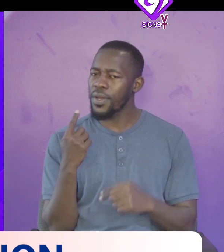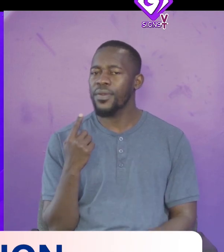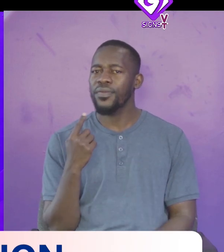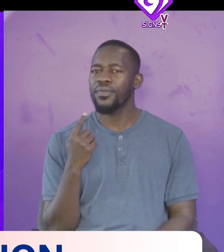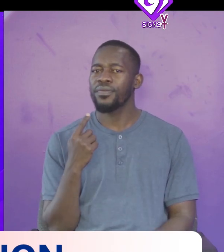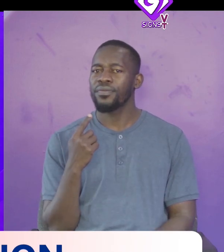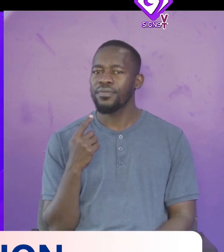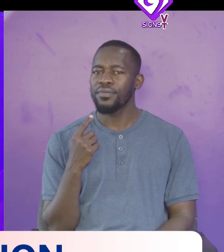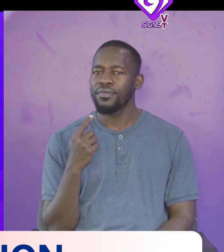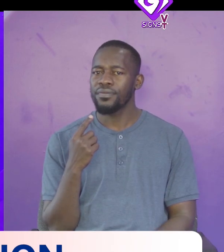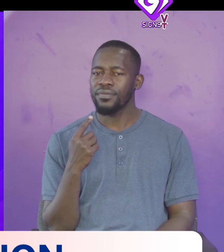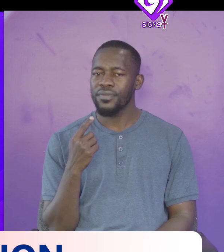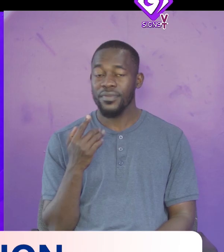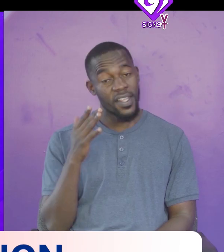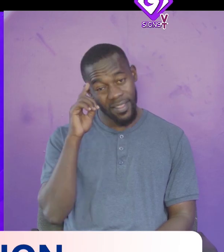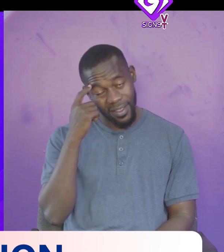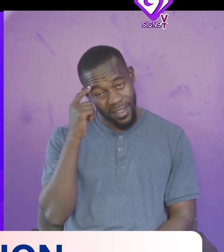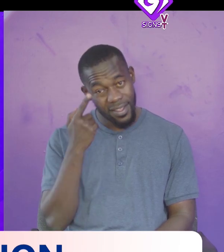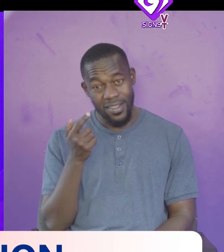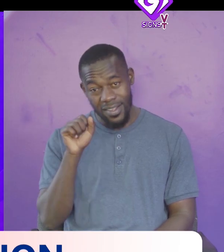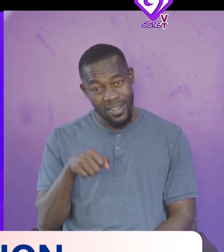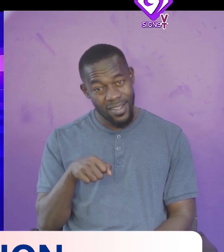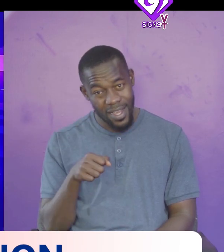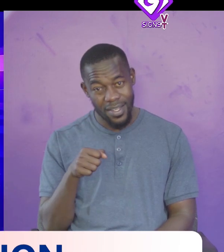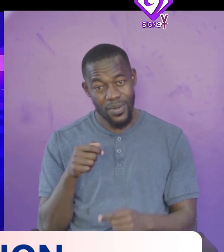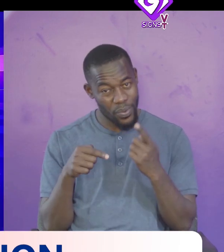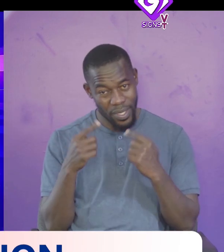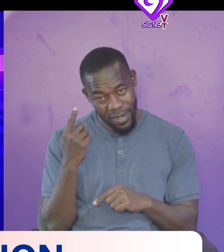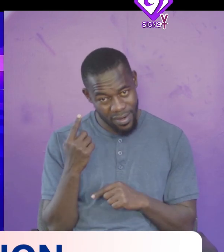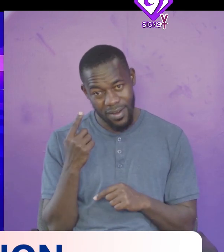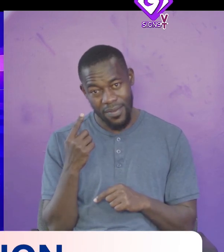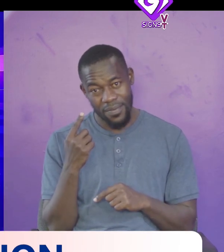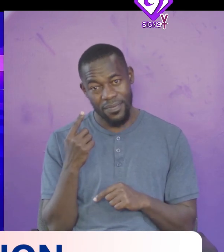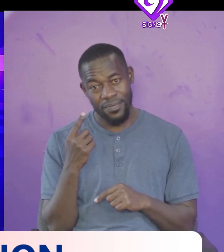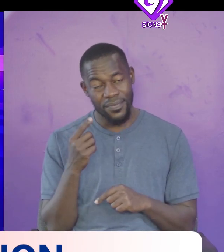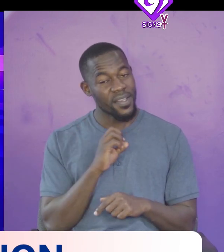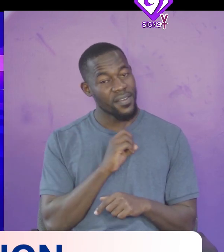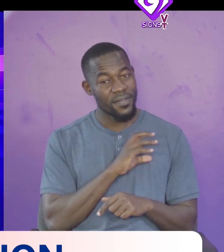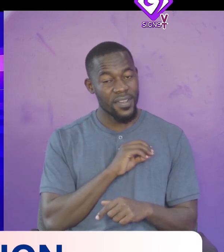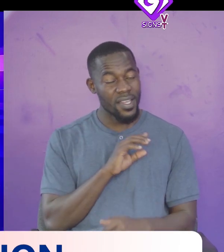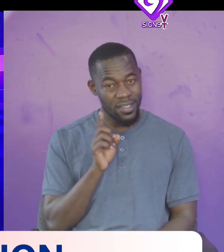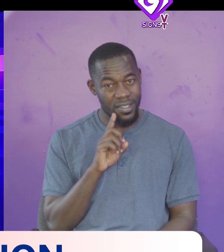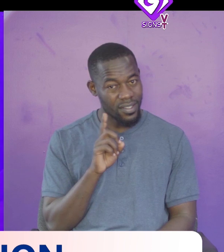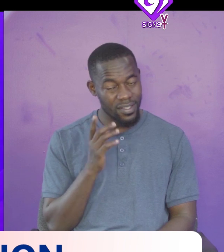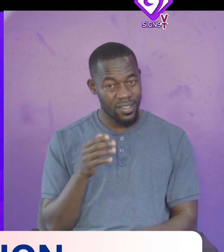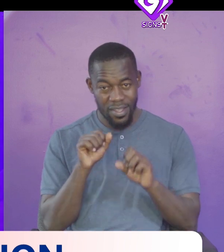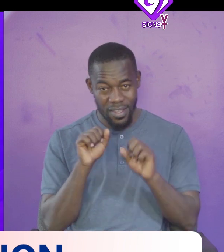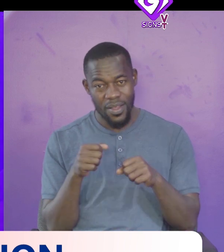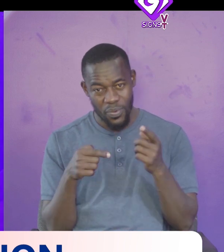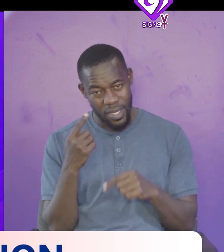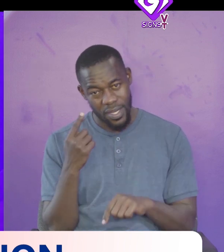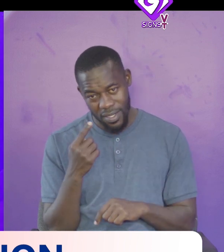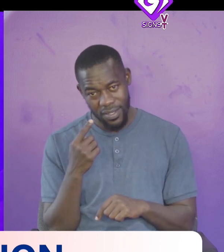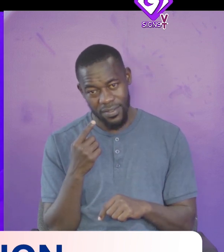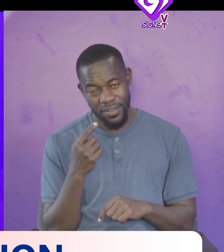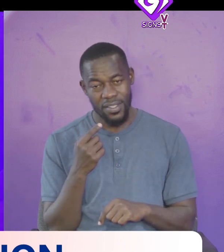It is thought. Don't say feared. I'm an independent candidate supporter. Okay. If you say feared, you fear us. Okay. It is said that